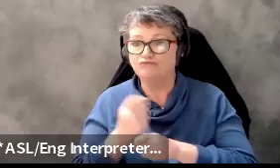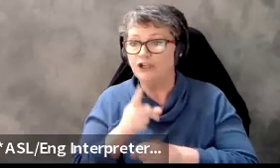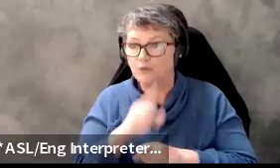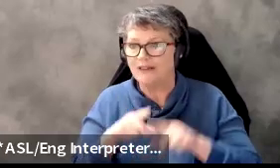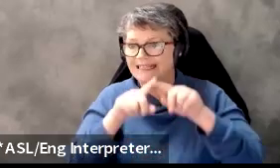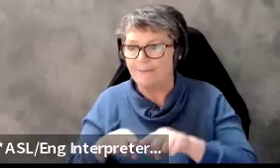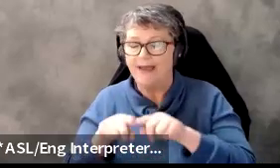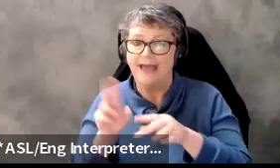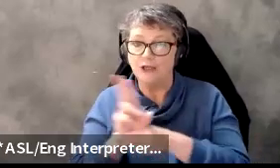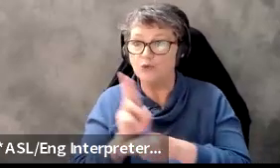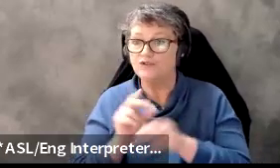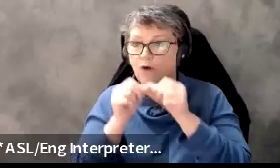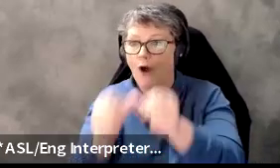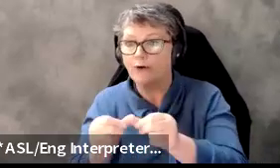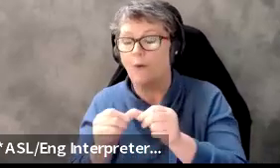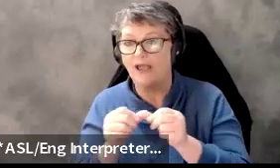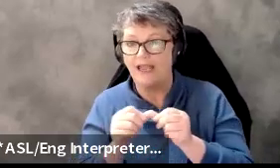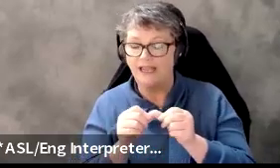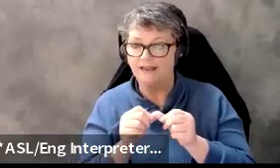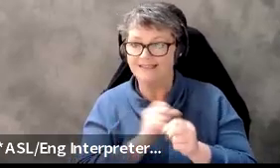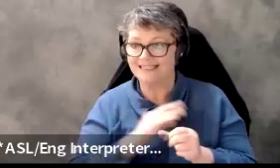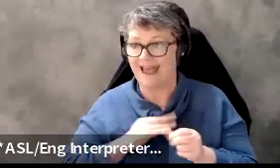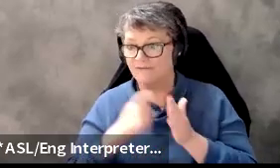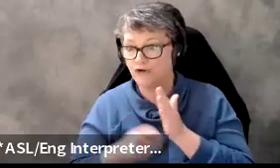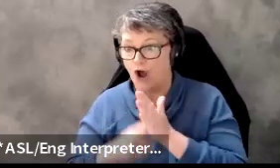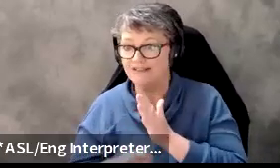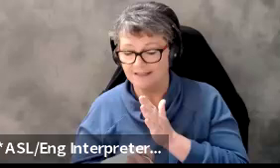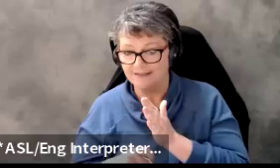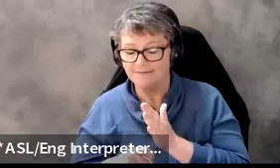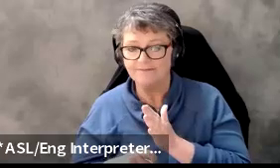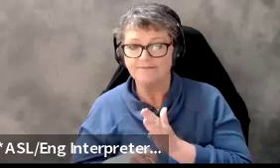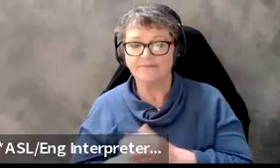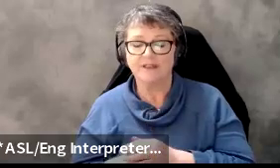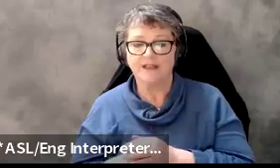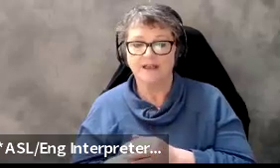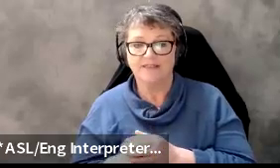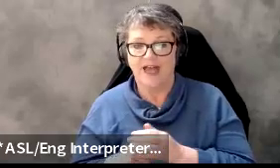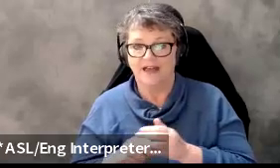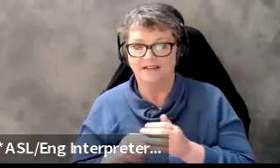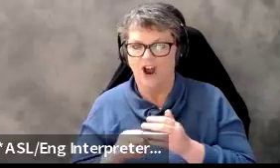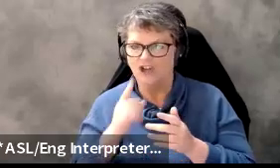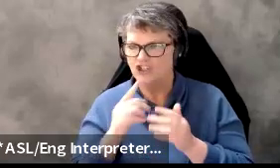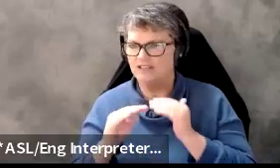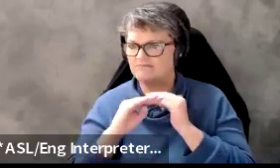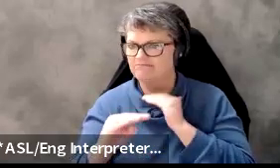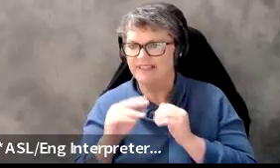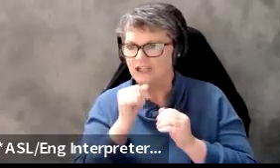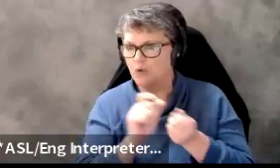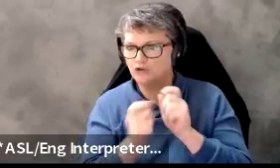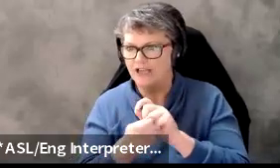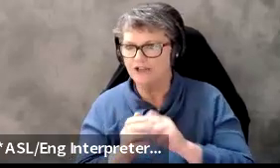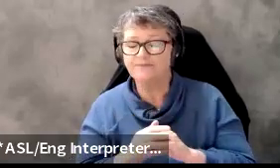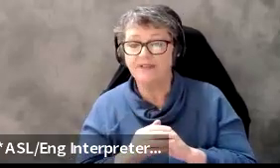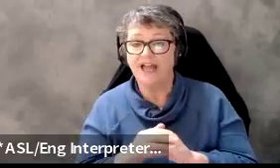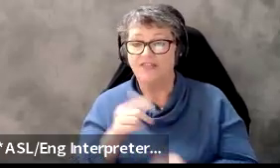really use for ongoing personnel costs that are fixed costs that don't change. So that